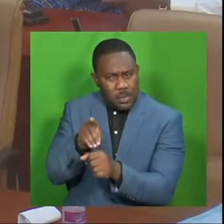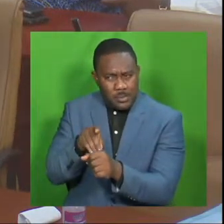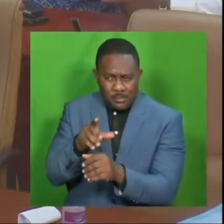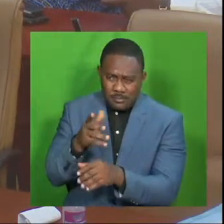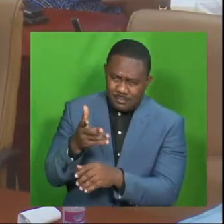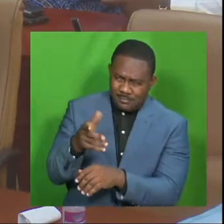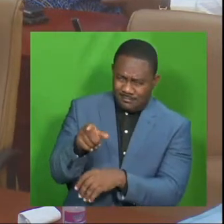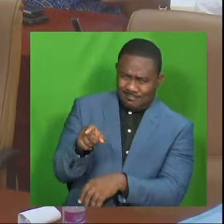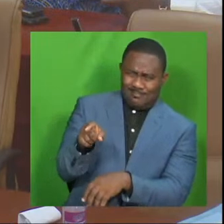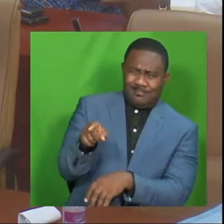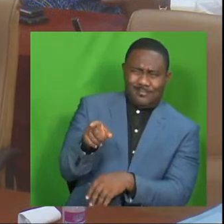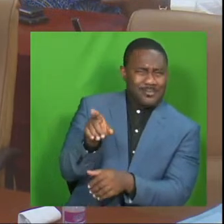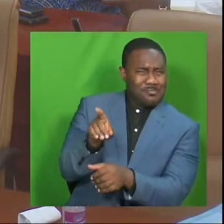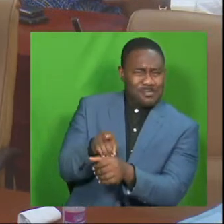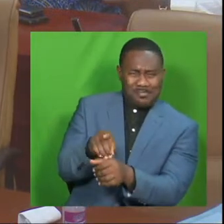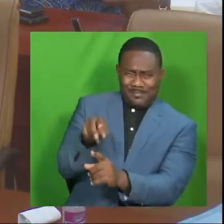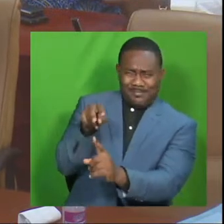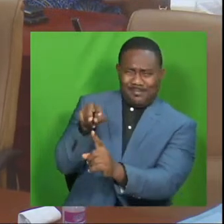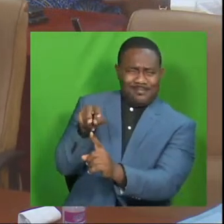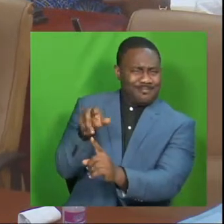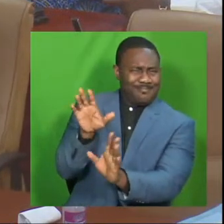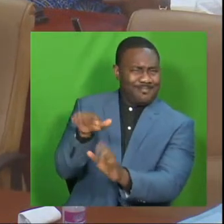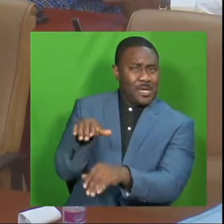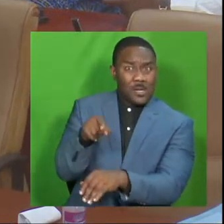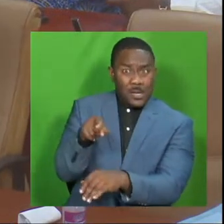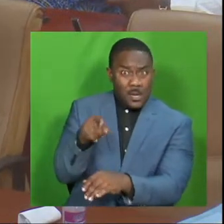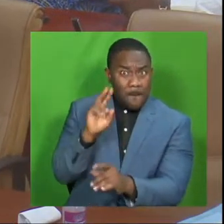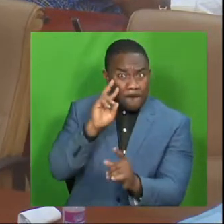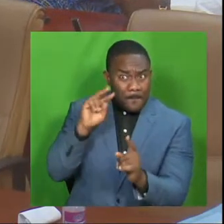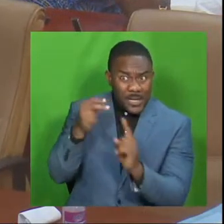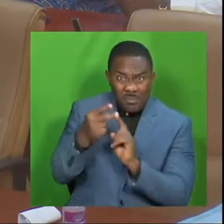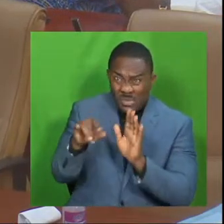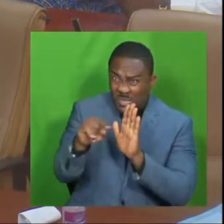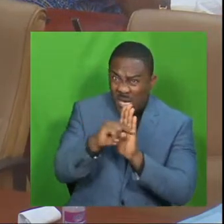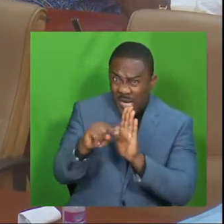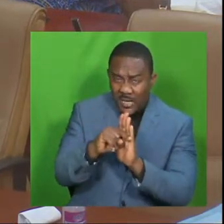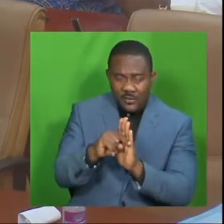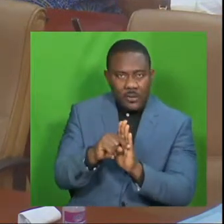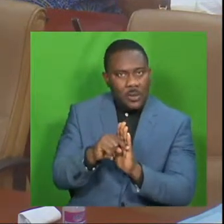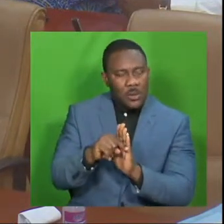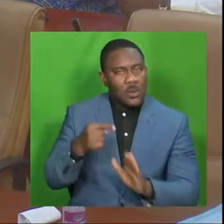persons with disabilities are treated across the country. We will have to break that